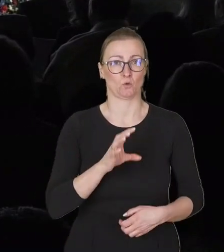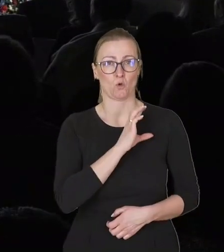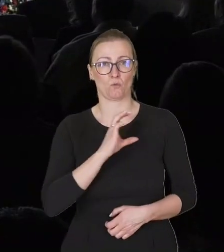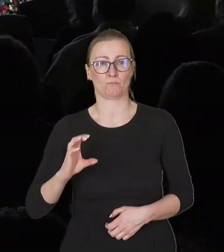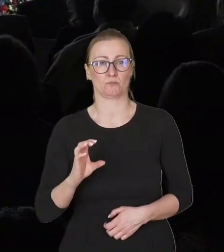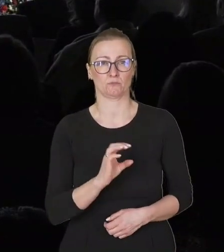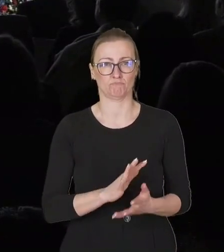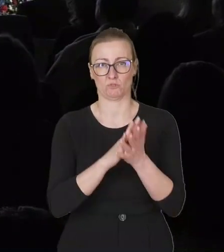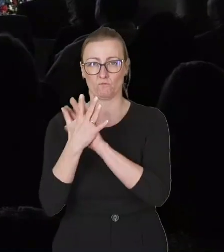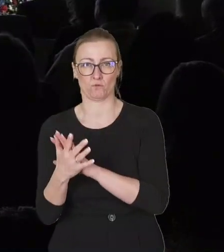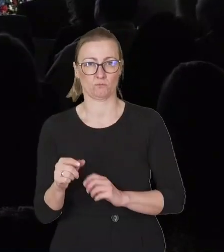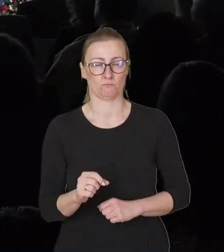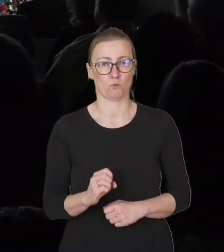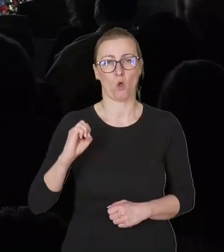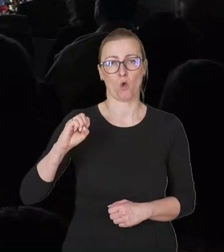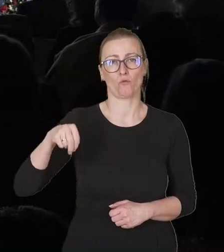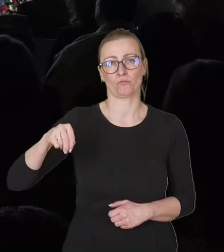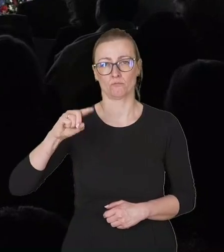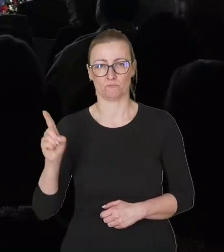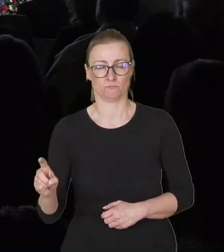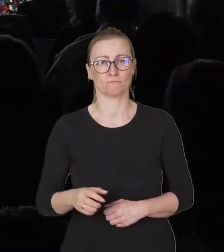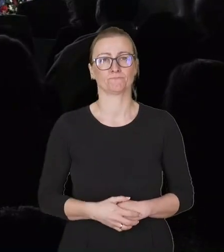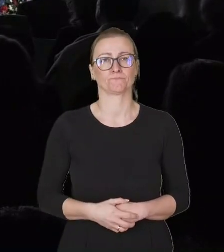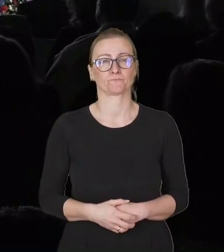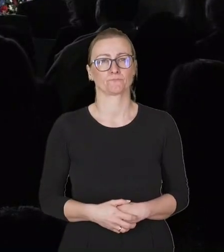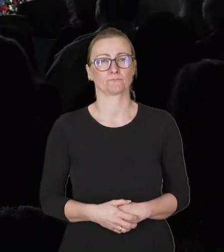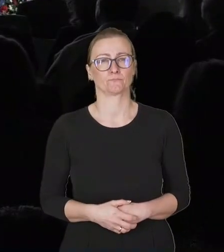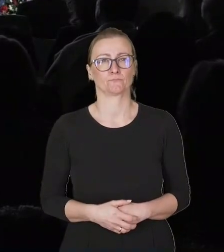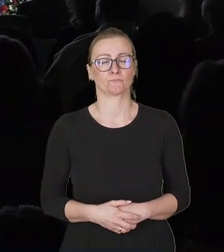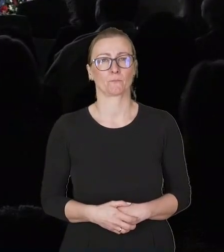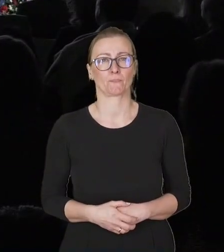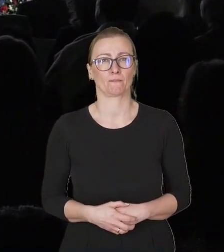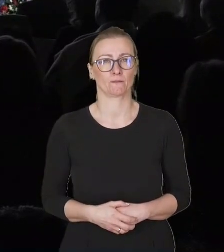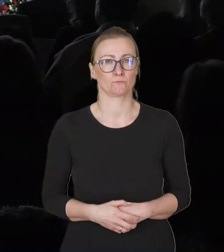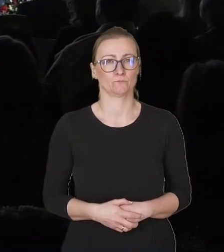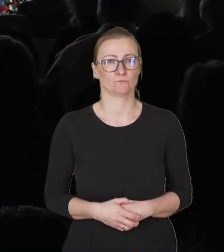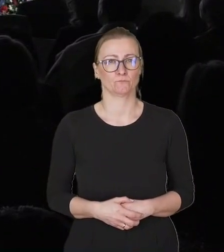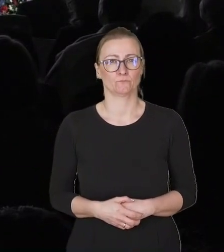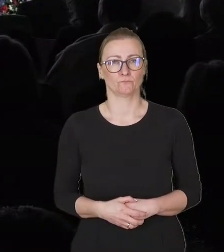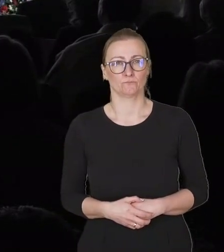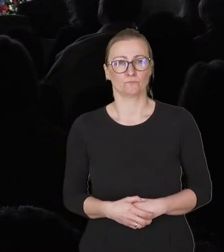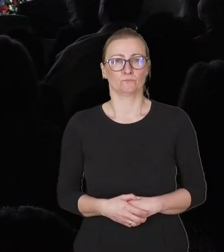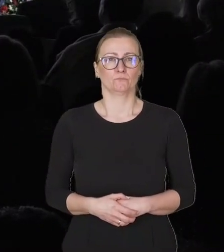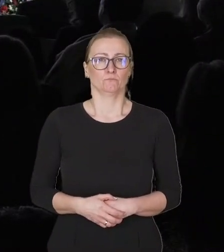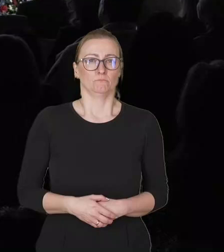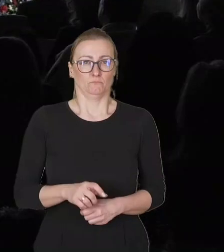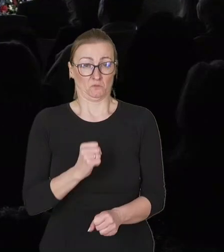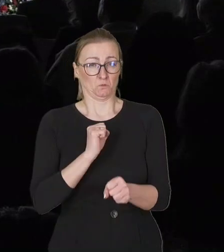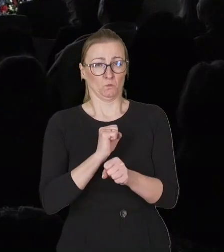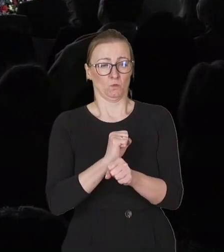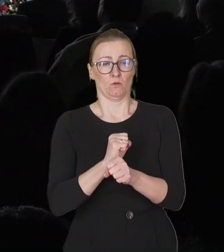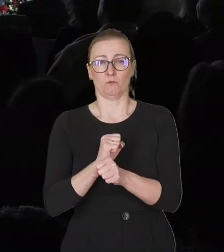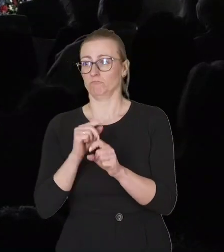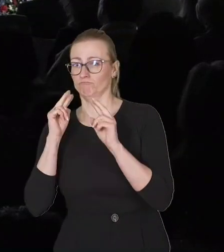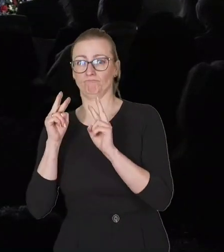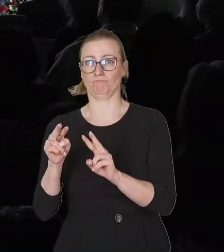Science and Technology for Development. Working for the European Commission JRC in Seville, she led or